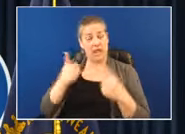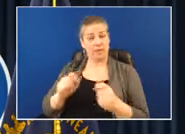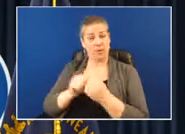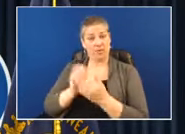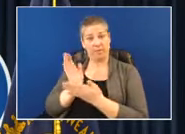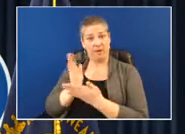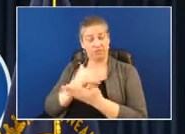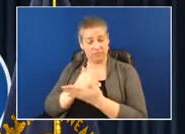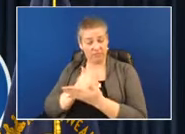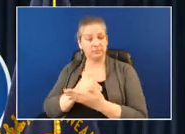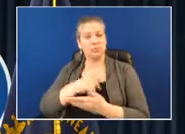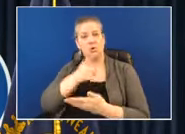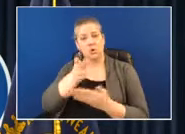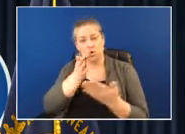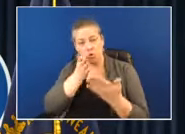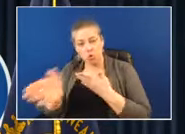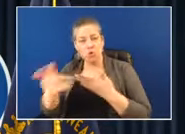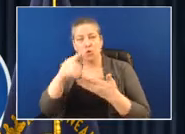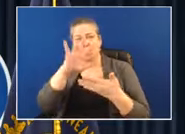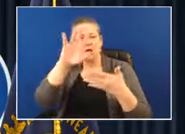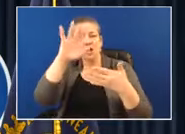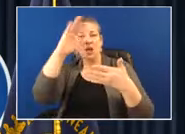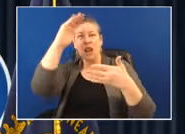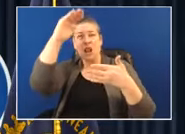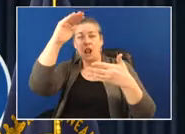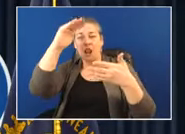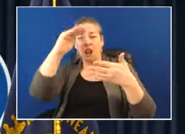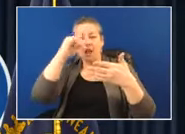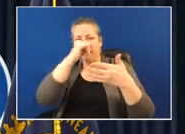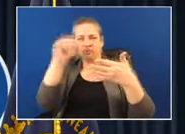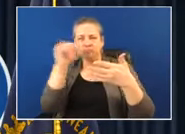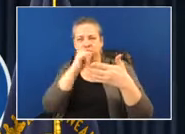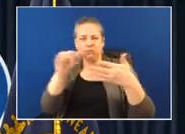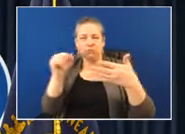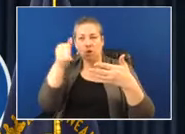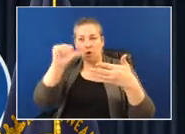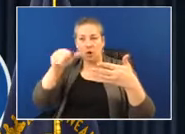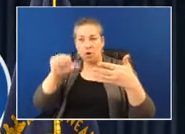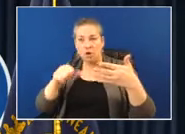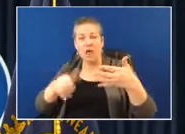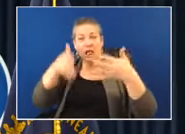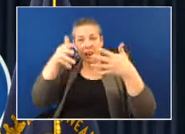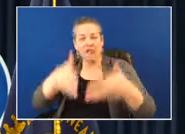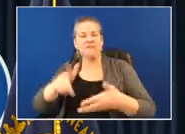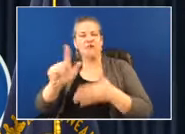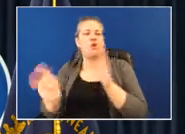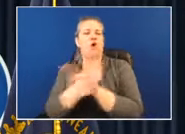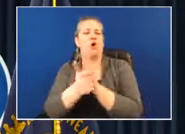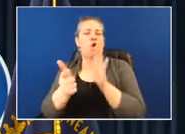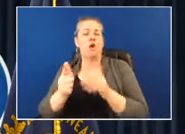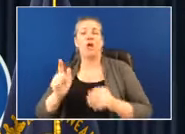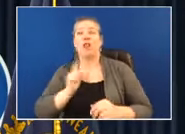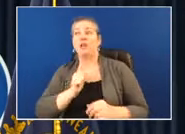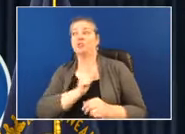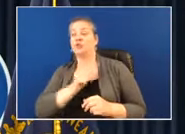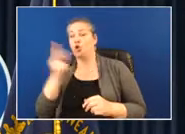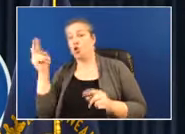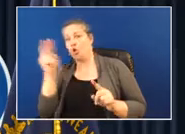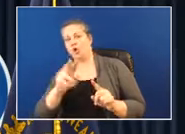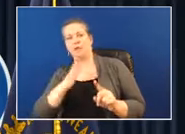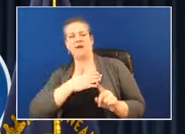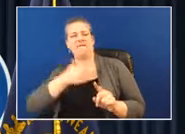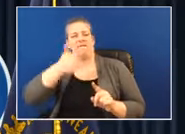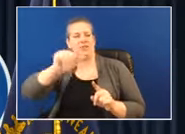go through, you make any line item vetoes, everything else at that point becomes law. And then the legislature looks at the line item vetoes. Now, these